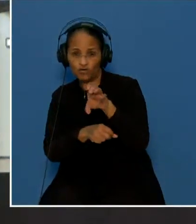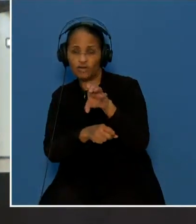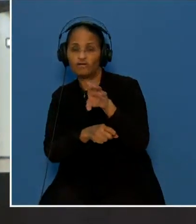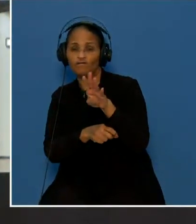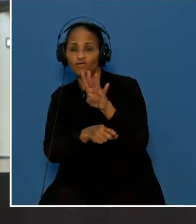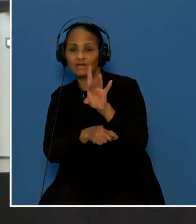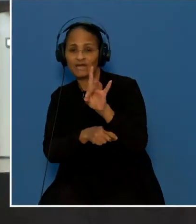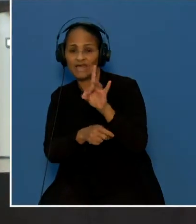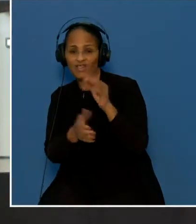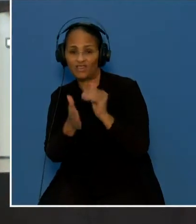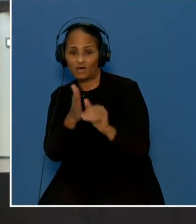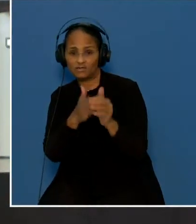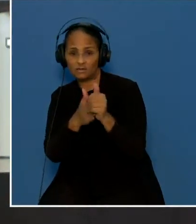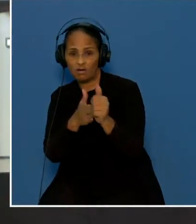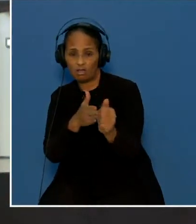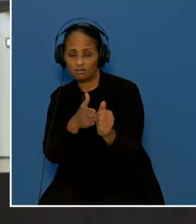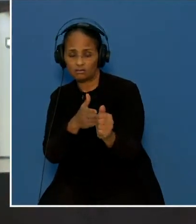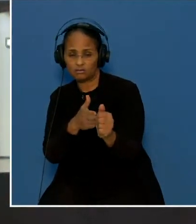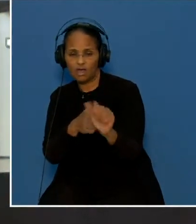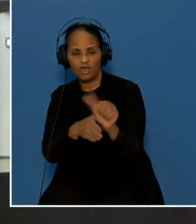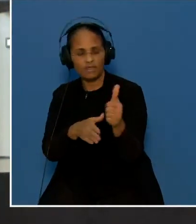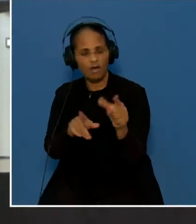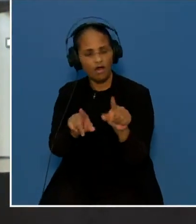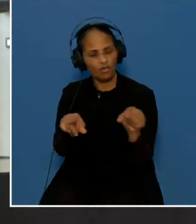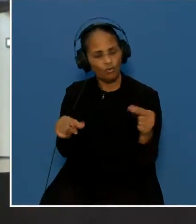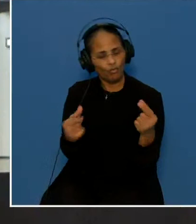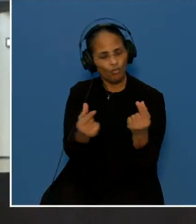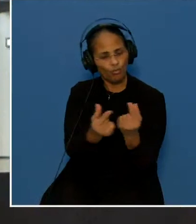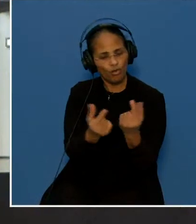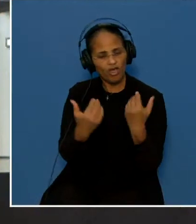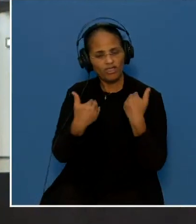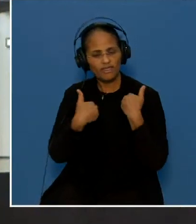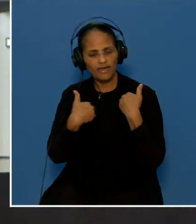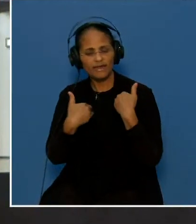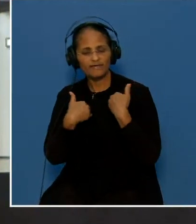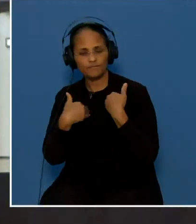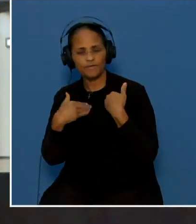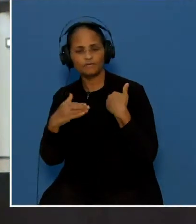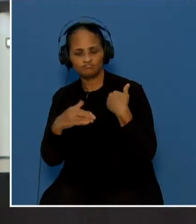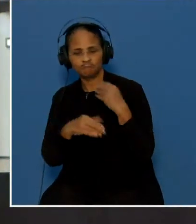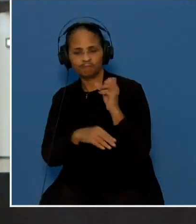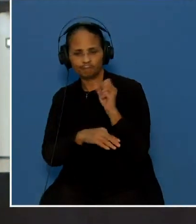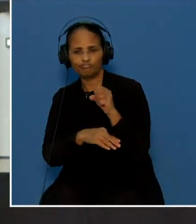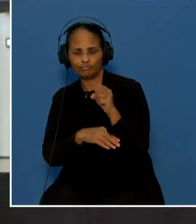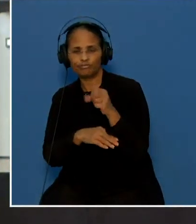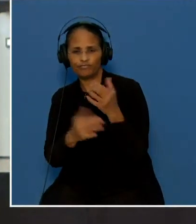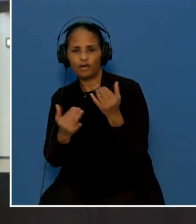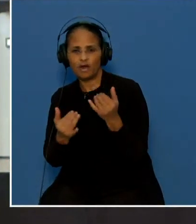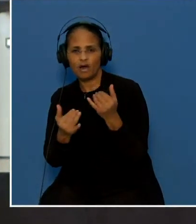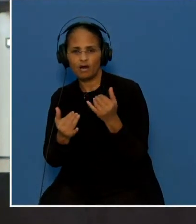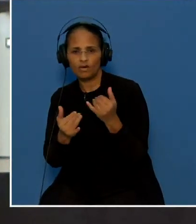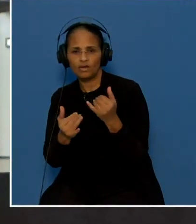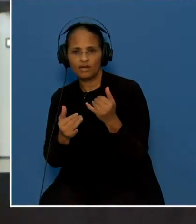$148,000. The other group that has been approved for financial support are individuals who have